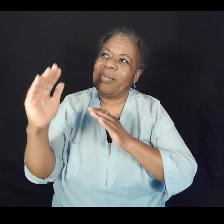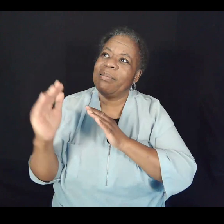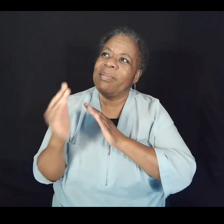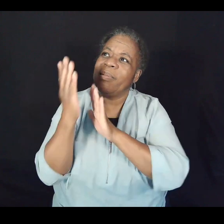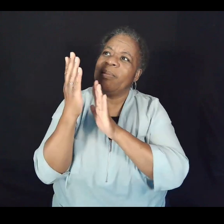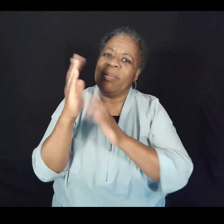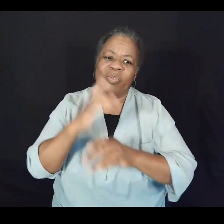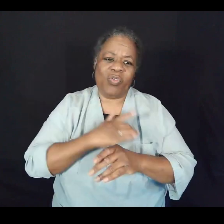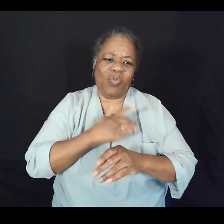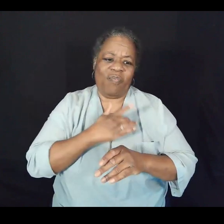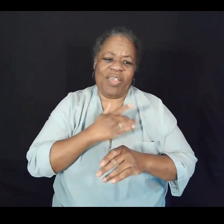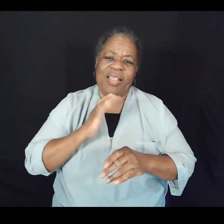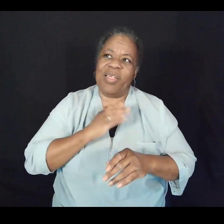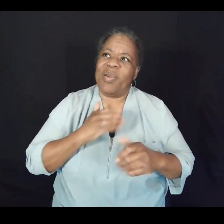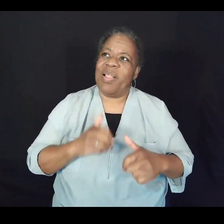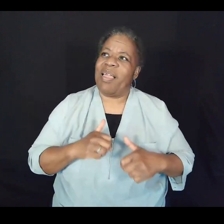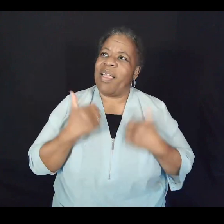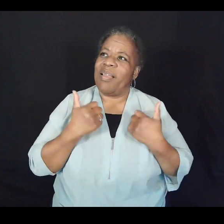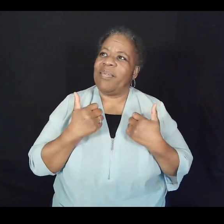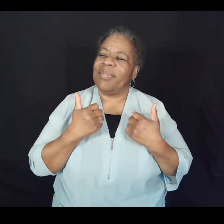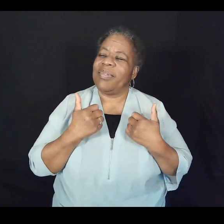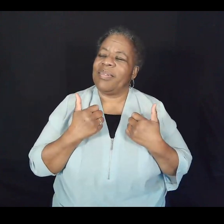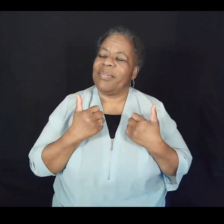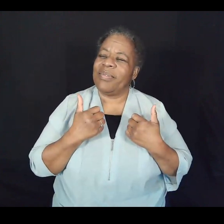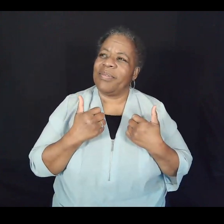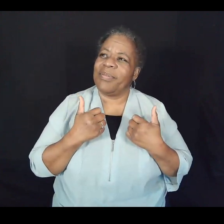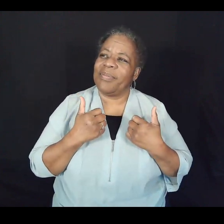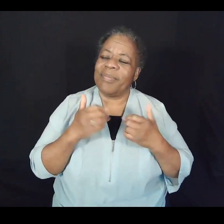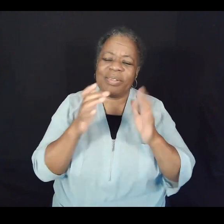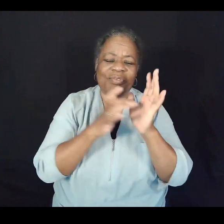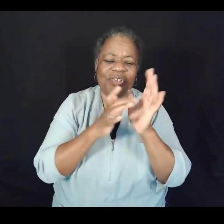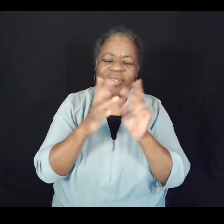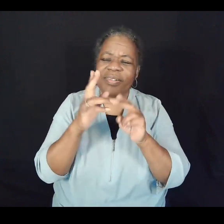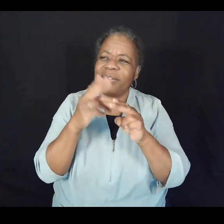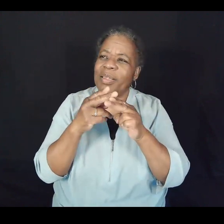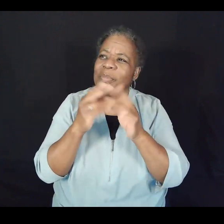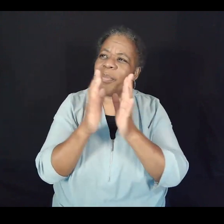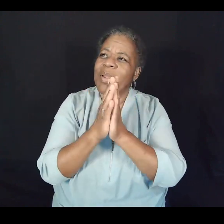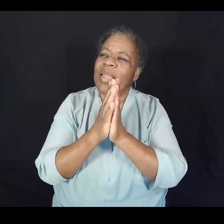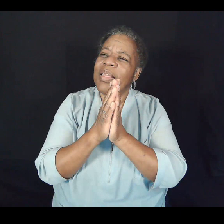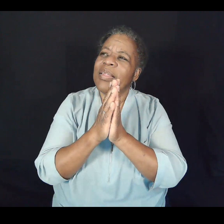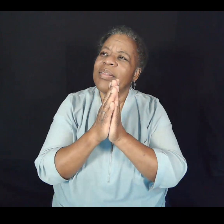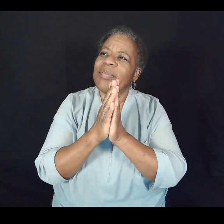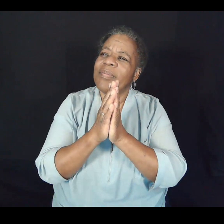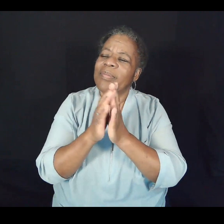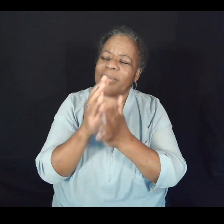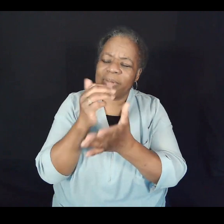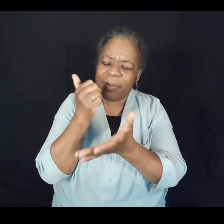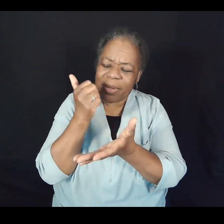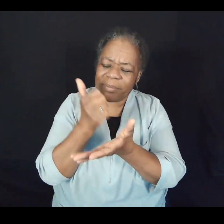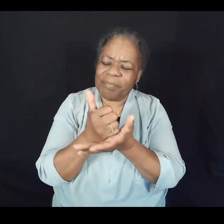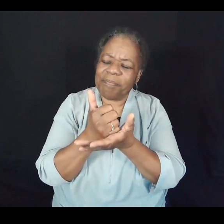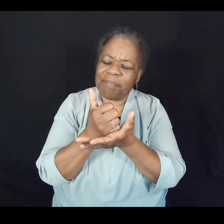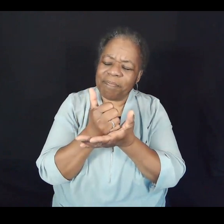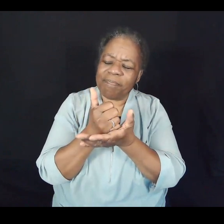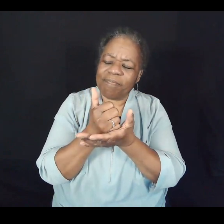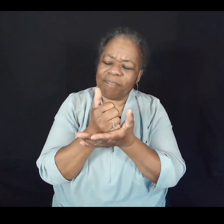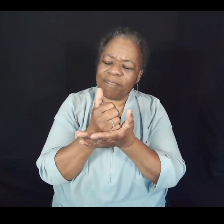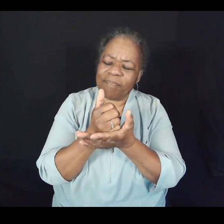lives in this very moment. In Jesus' name we pray. Amen.